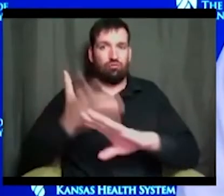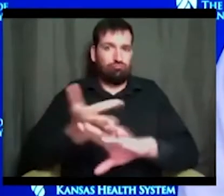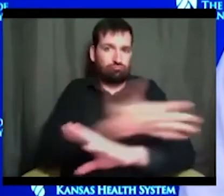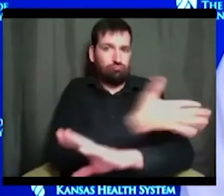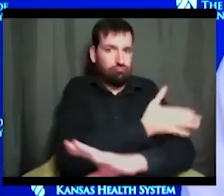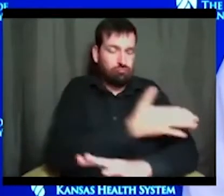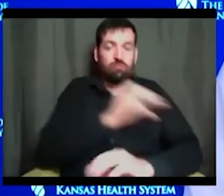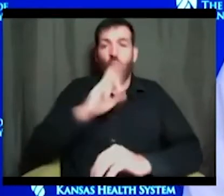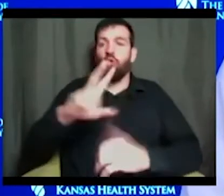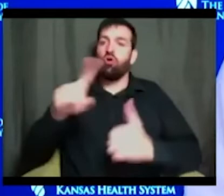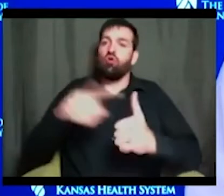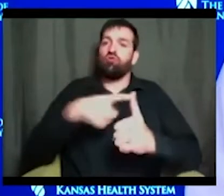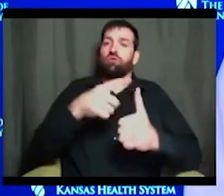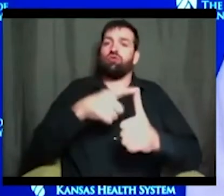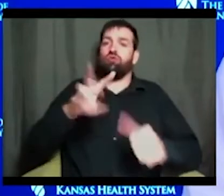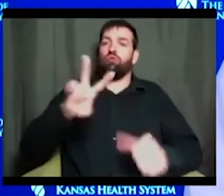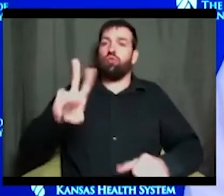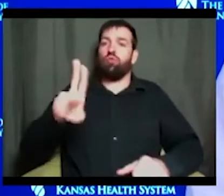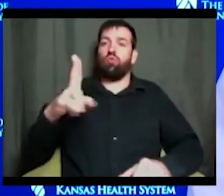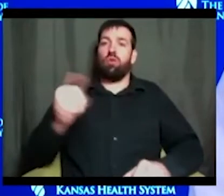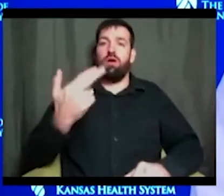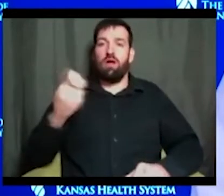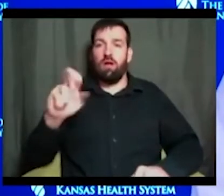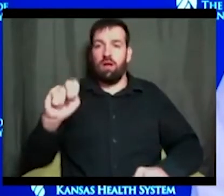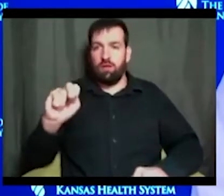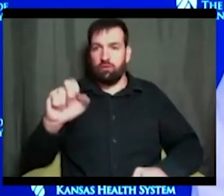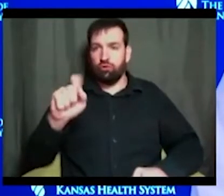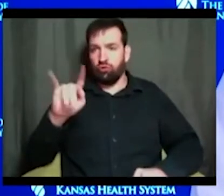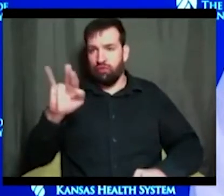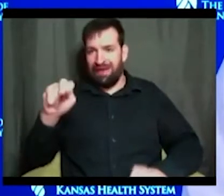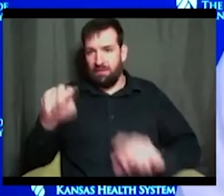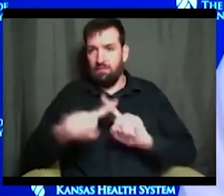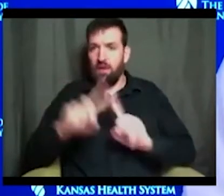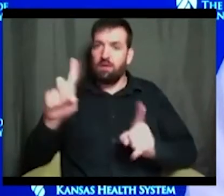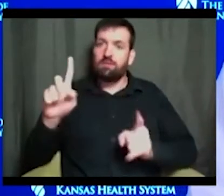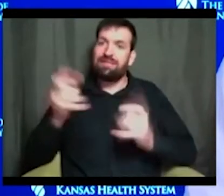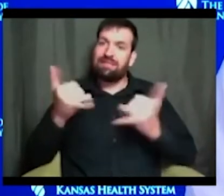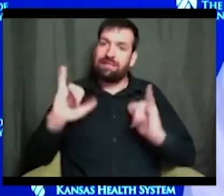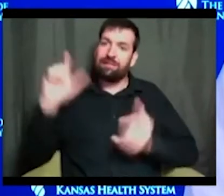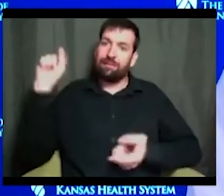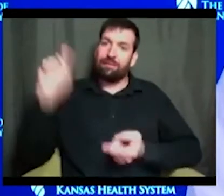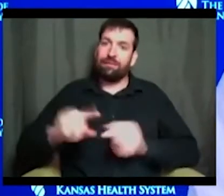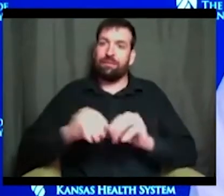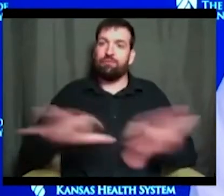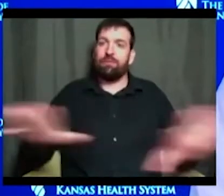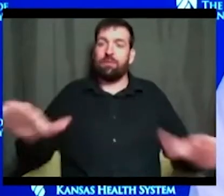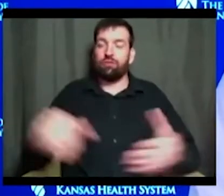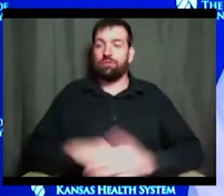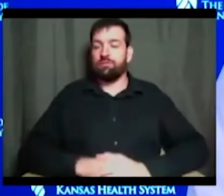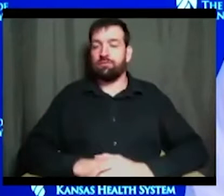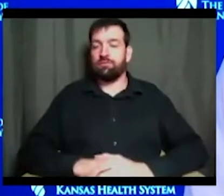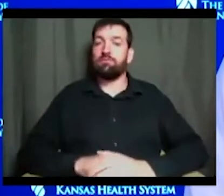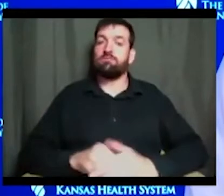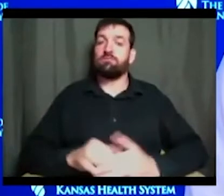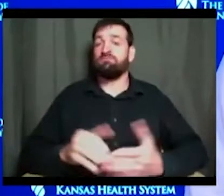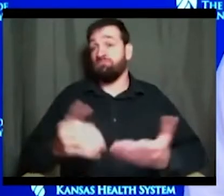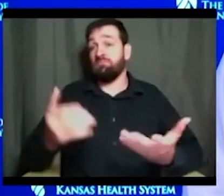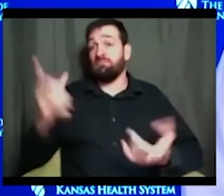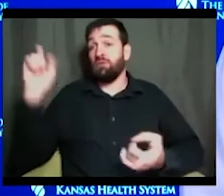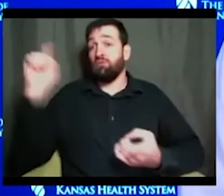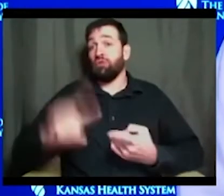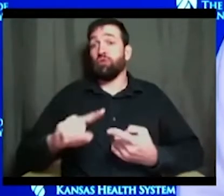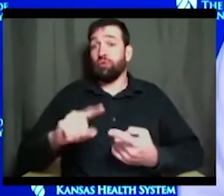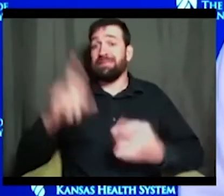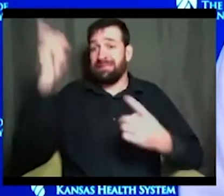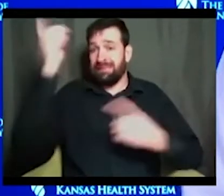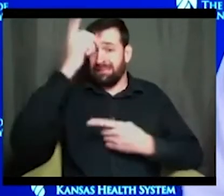Wuhan strain, but you still will have some reduced transmission as well. Certainly you're going to have reduced disease, and so that's important. It's really